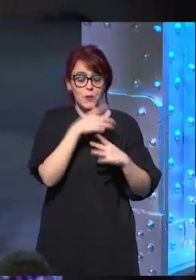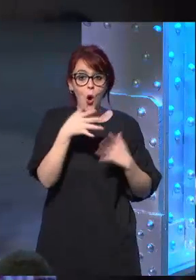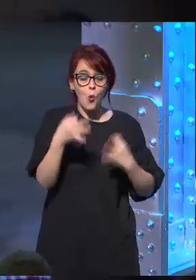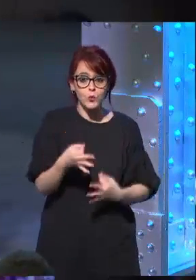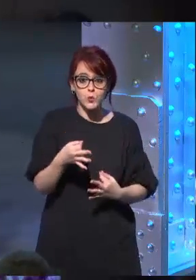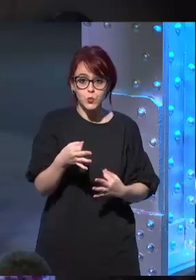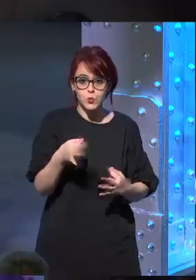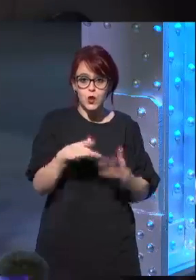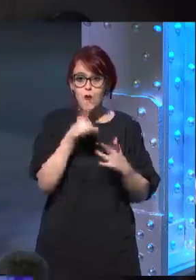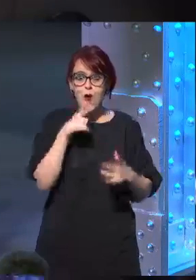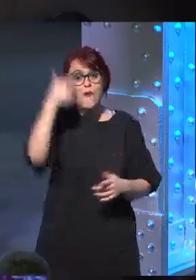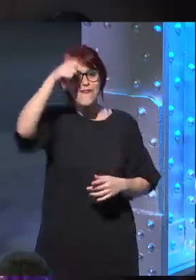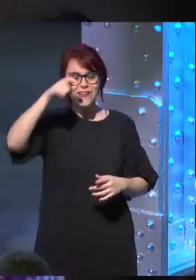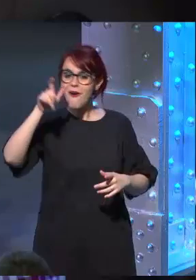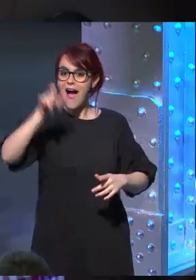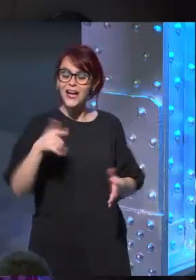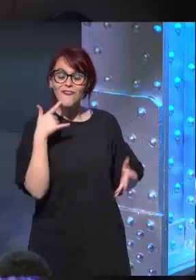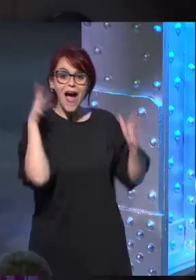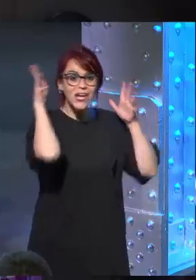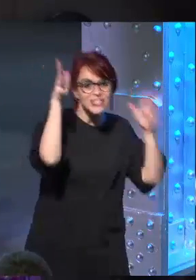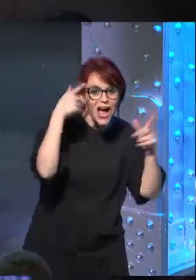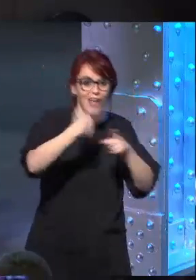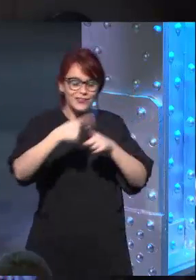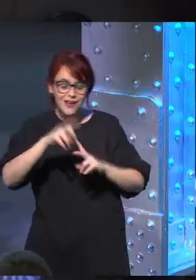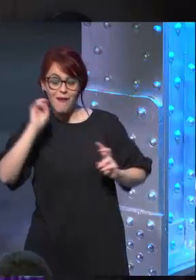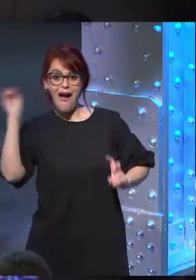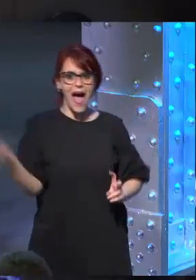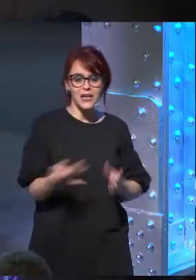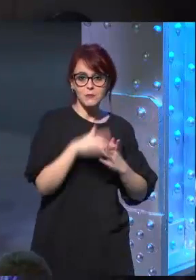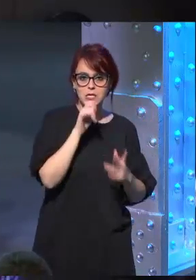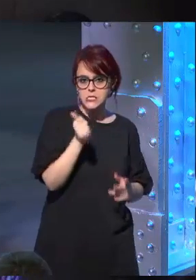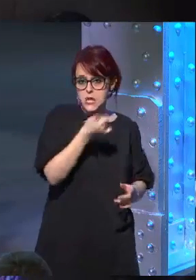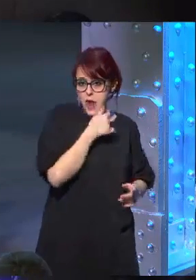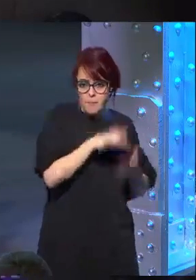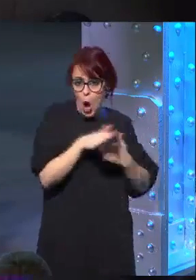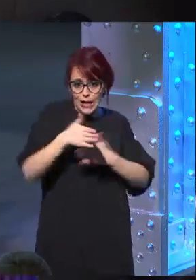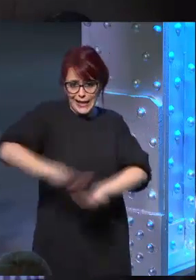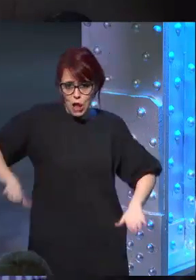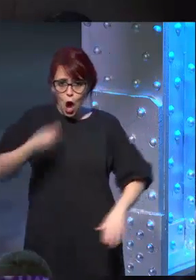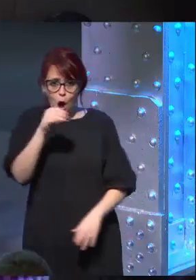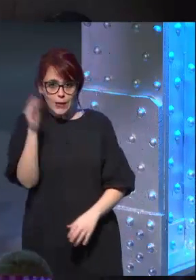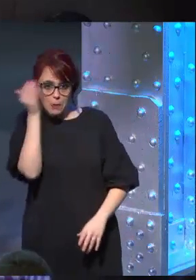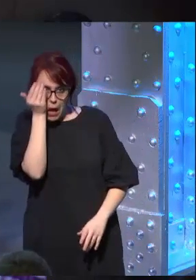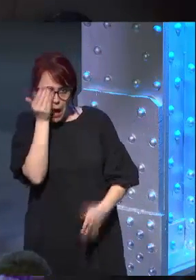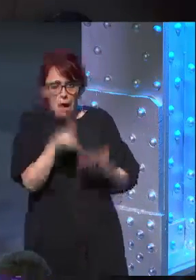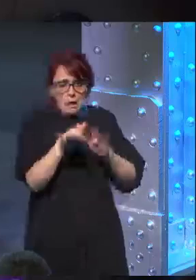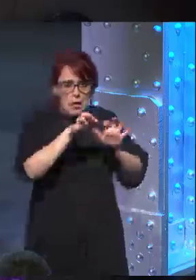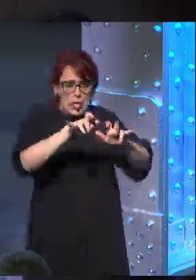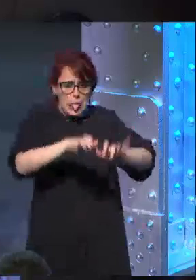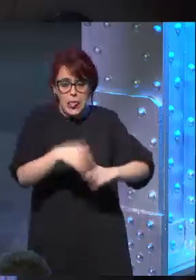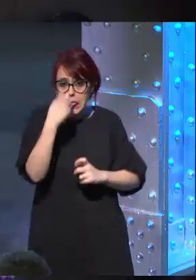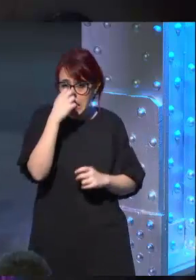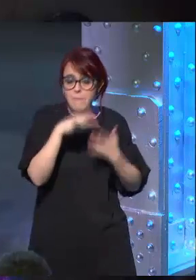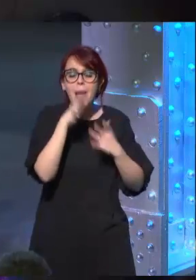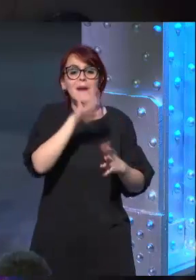with tablets, cell phones. And when they turned around, the animator wanted to show things. And when he turned around, they had changed the password.